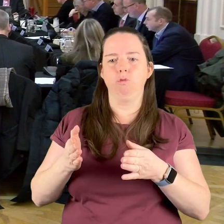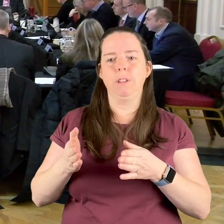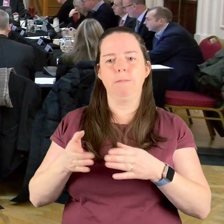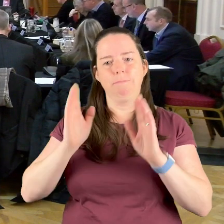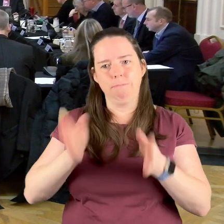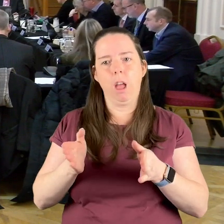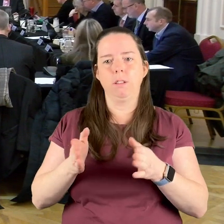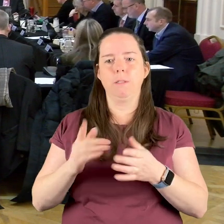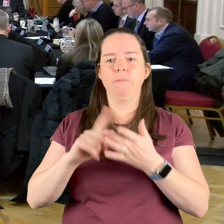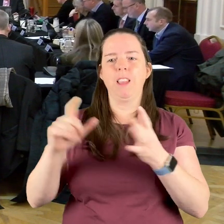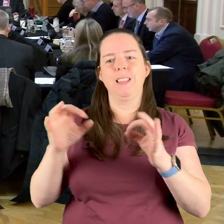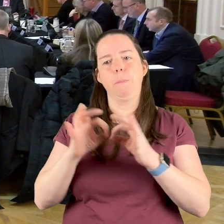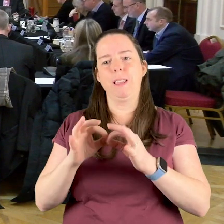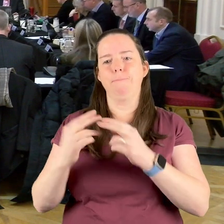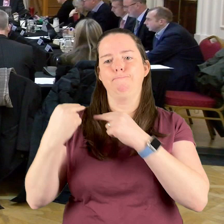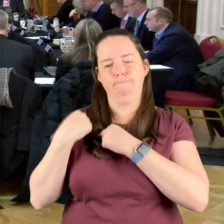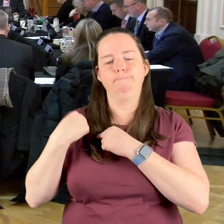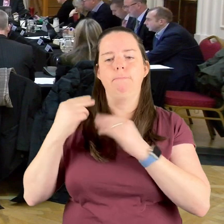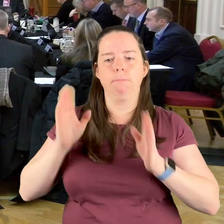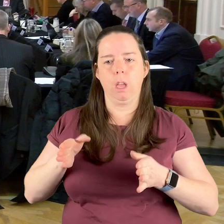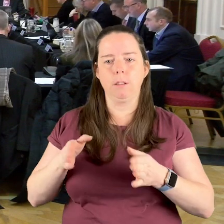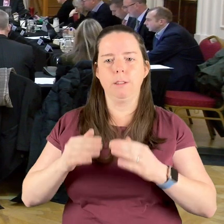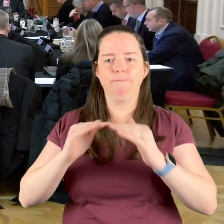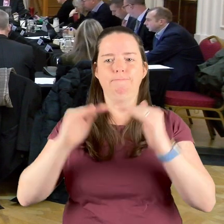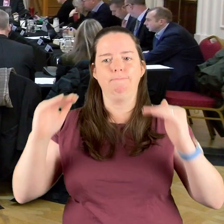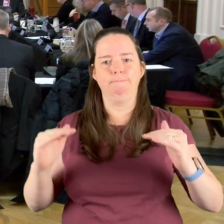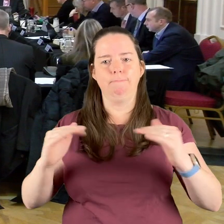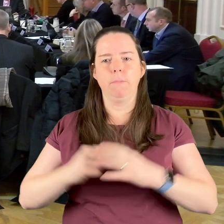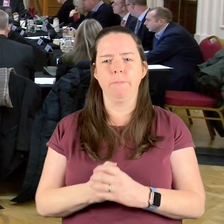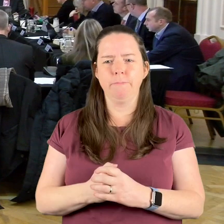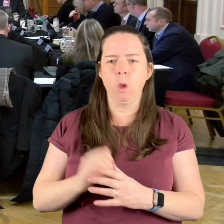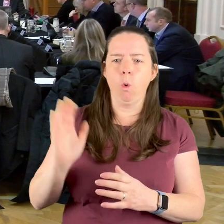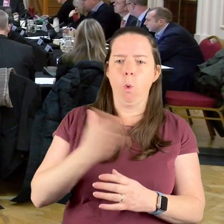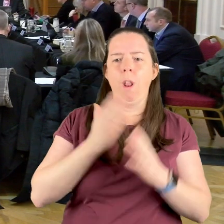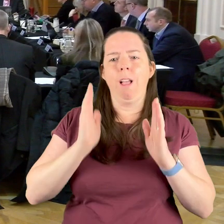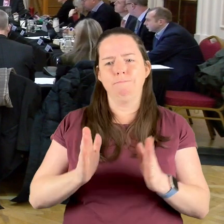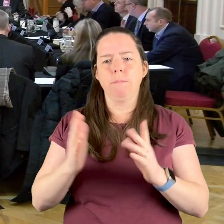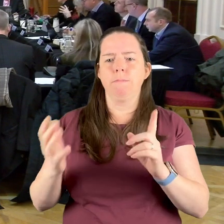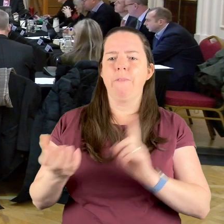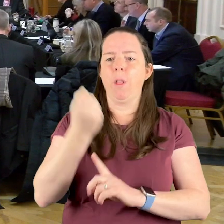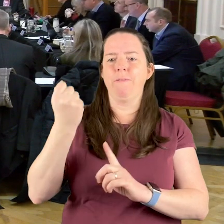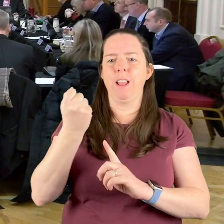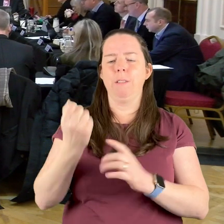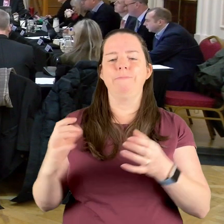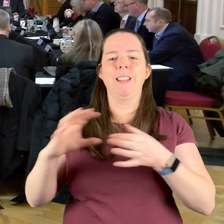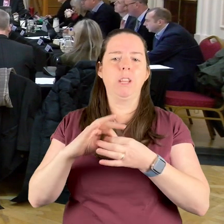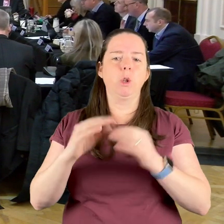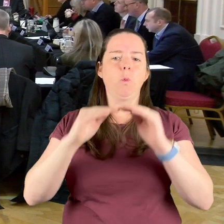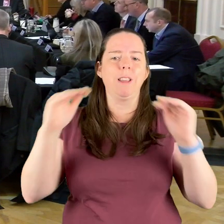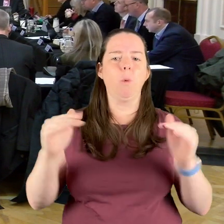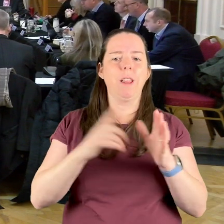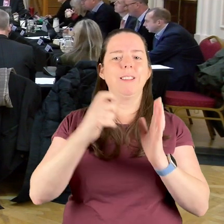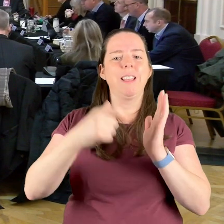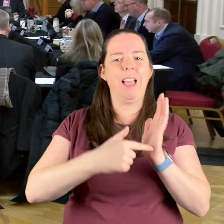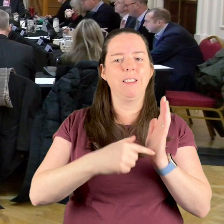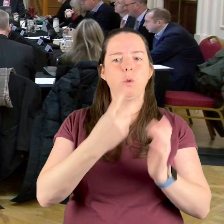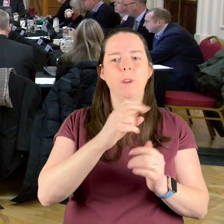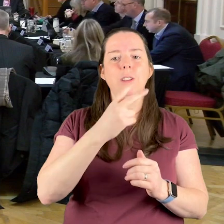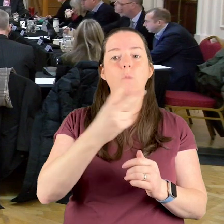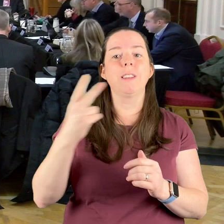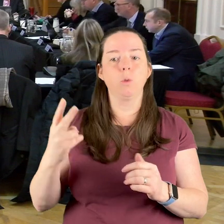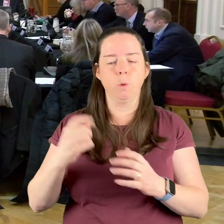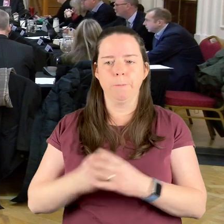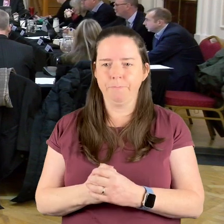on quality duties, the statutory duty of the ICB, and we all have to sort of like fulfill that as part of the